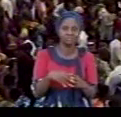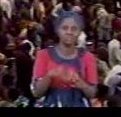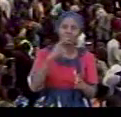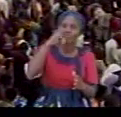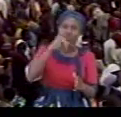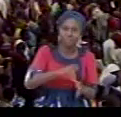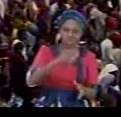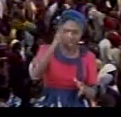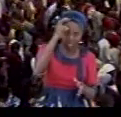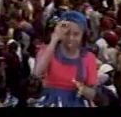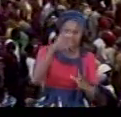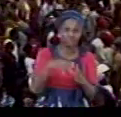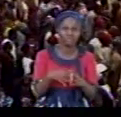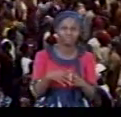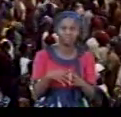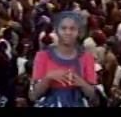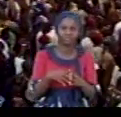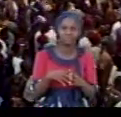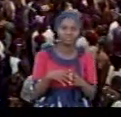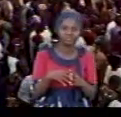Command him.